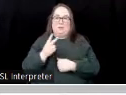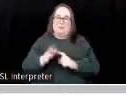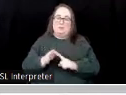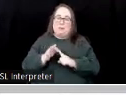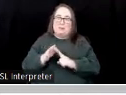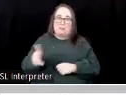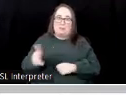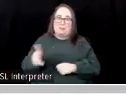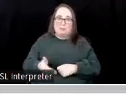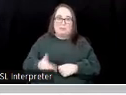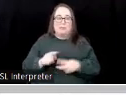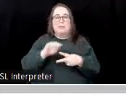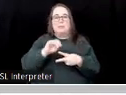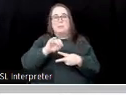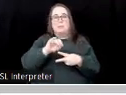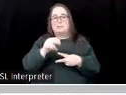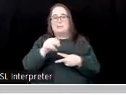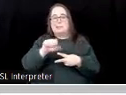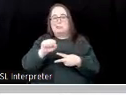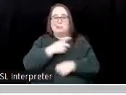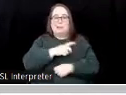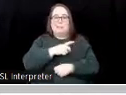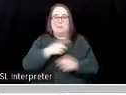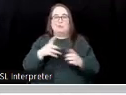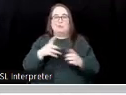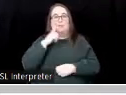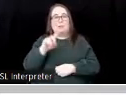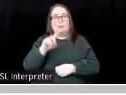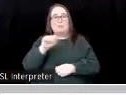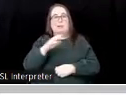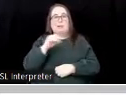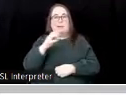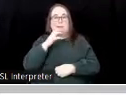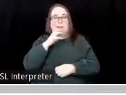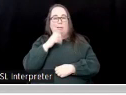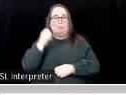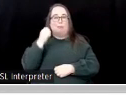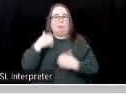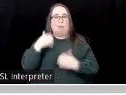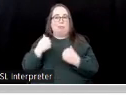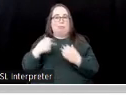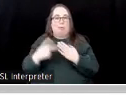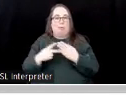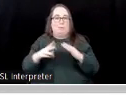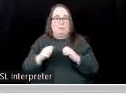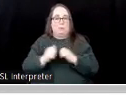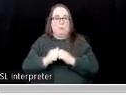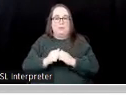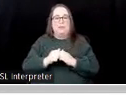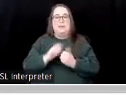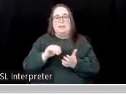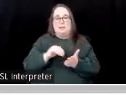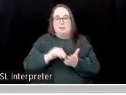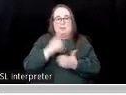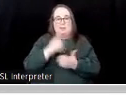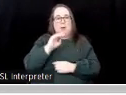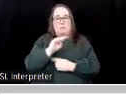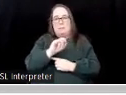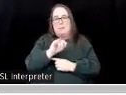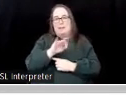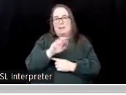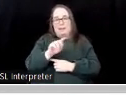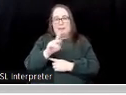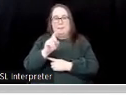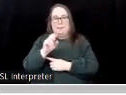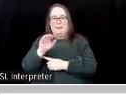First, we have Ms. Melissa Harris, Deputy Director of the Disabled and Elderly Health Programs Group with the Centers for Medicare and Medicaid Services,